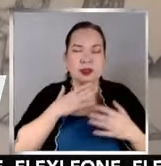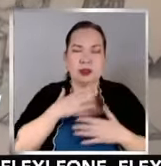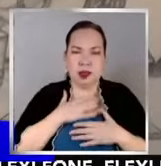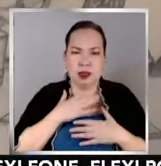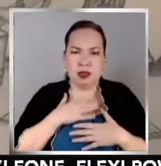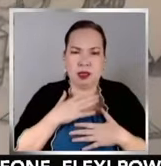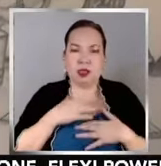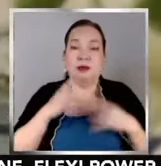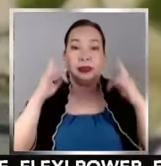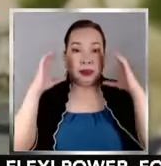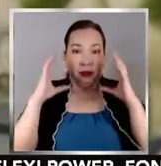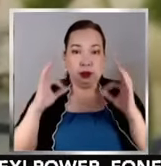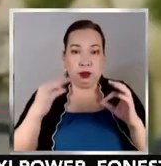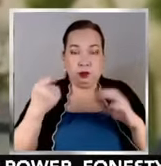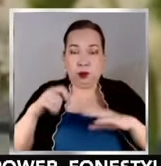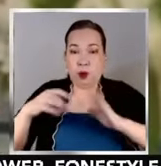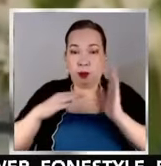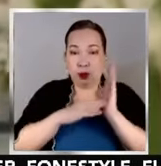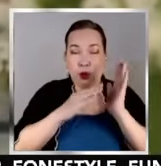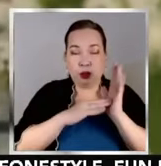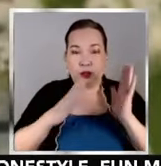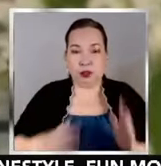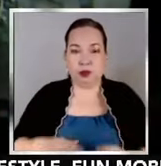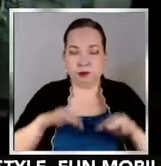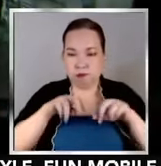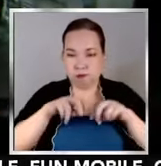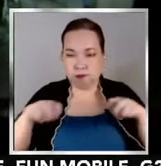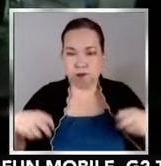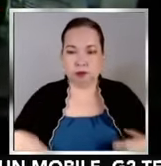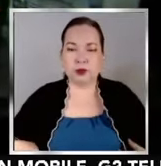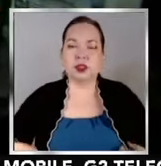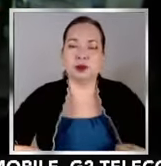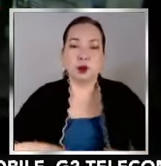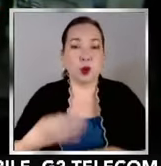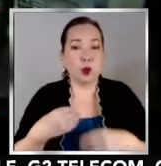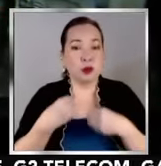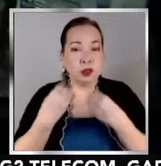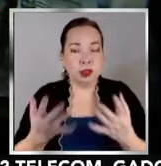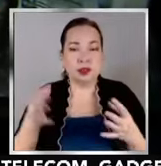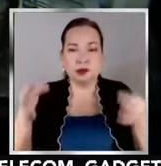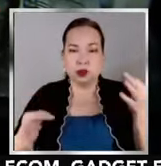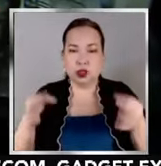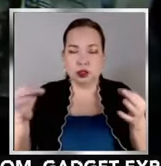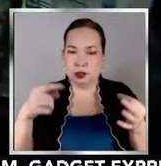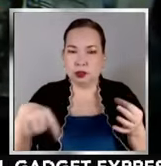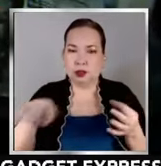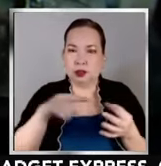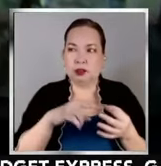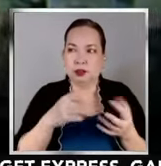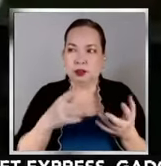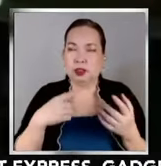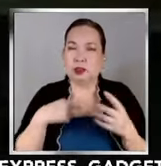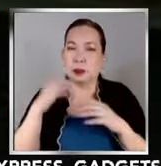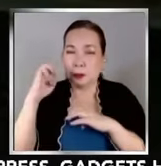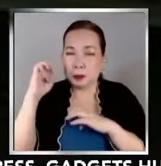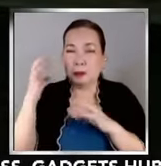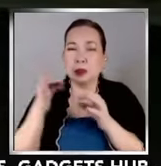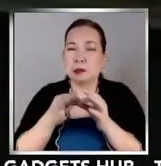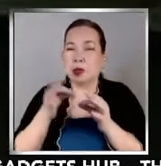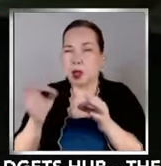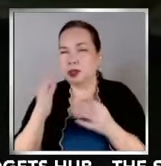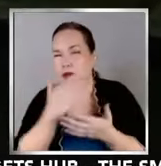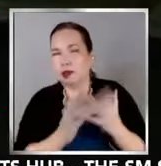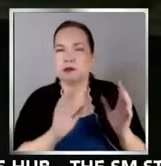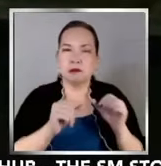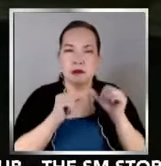the wheel of justice will already start to turn. We will expect some delay tactics pa rin dyan. Baka pwede